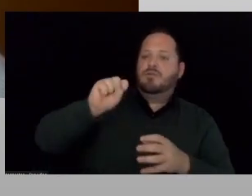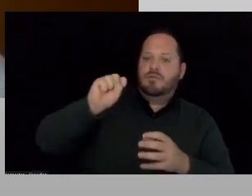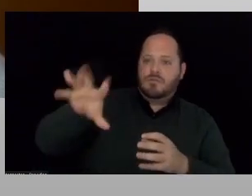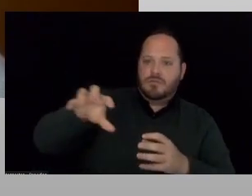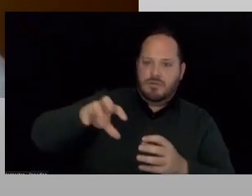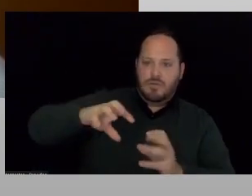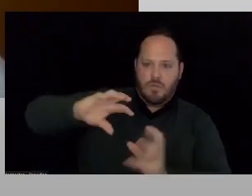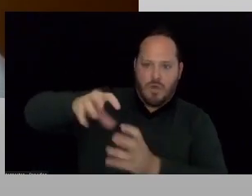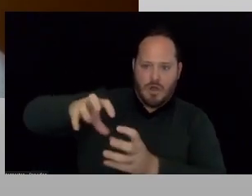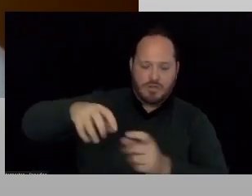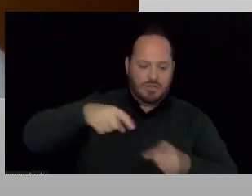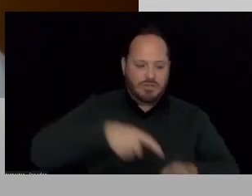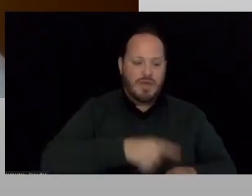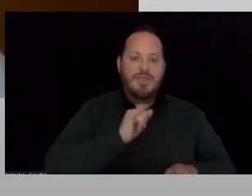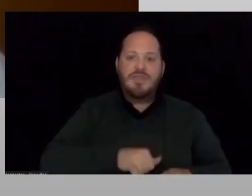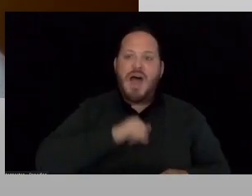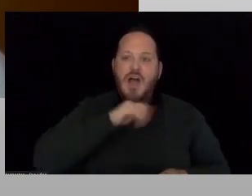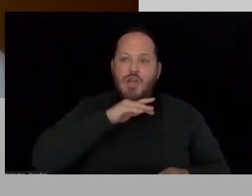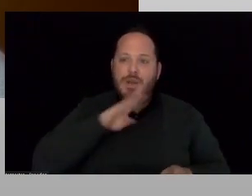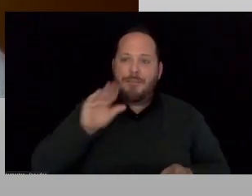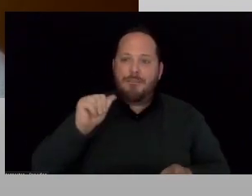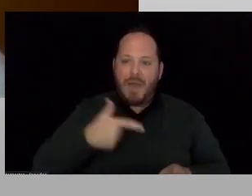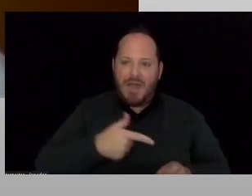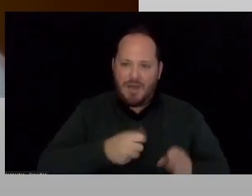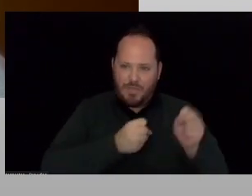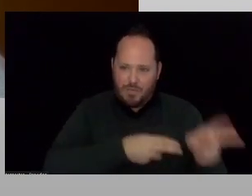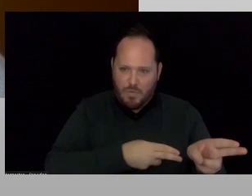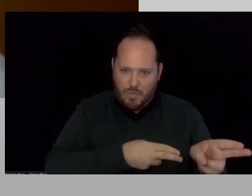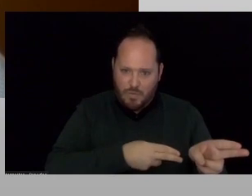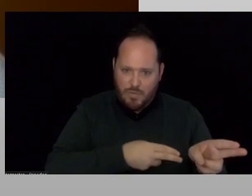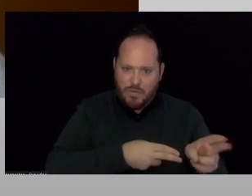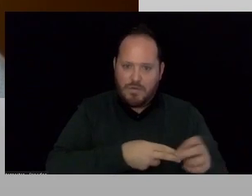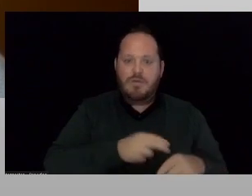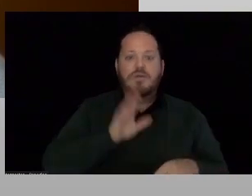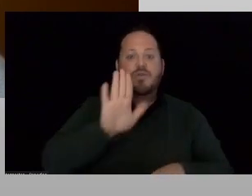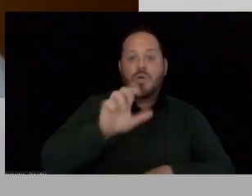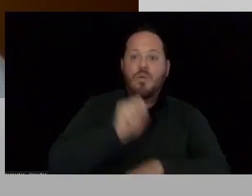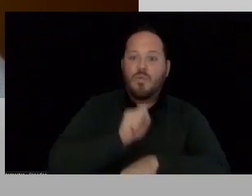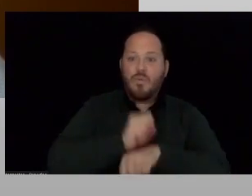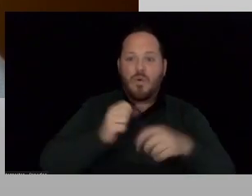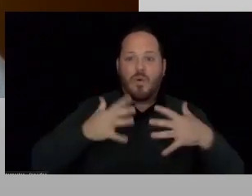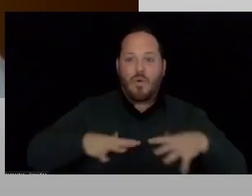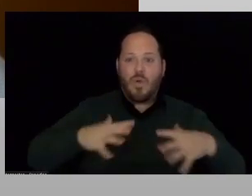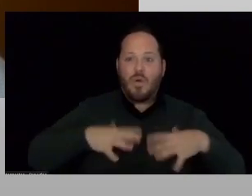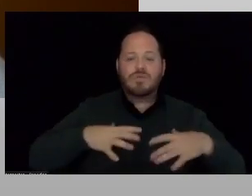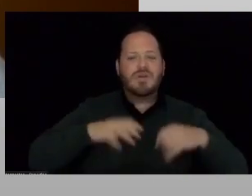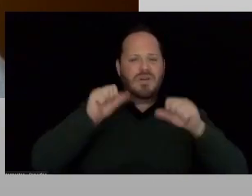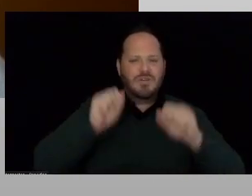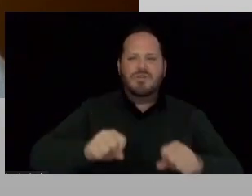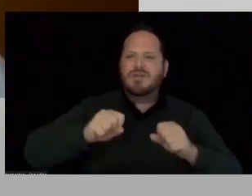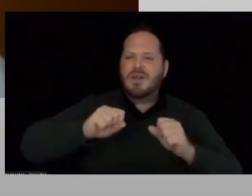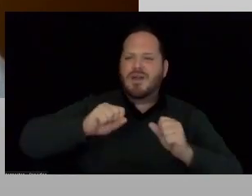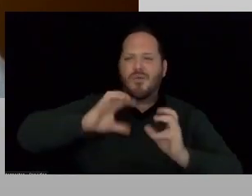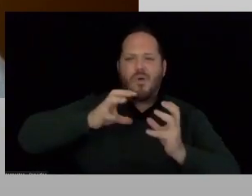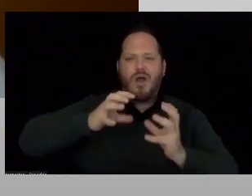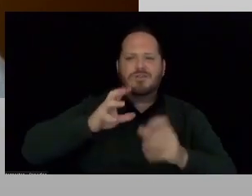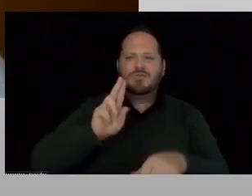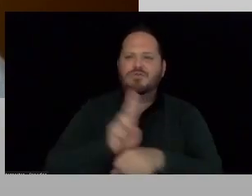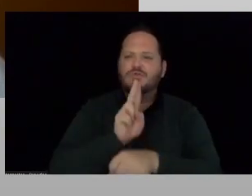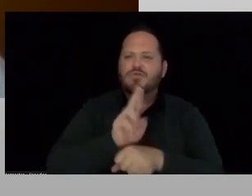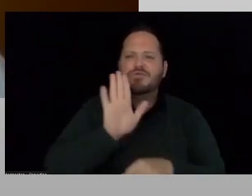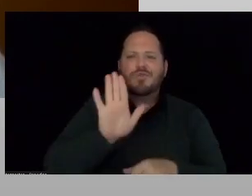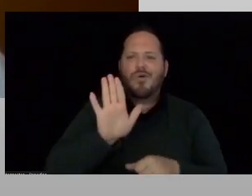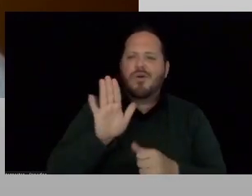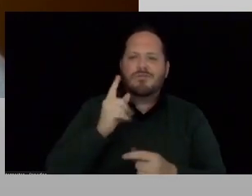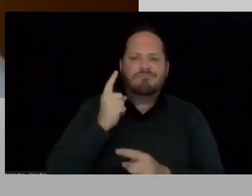it, the clothing bag. The clothes that you wash, that you wear for work, you can wash with regular laundry detergent, just the way we always